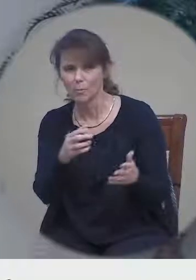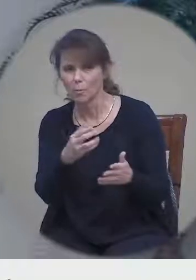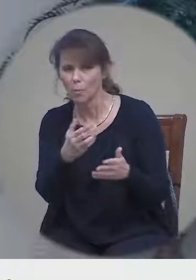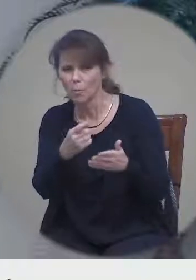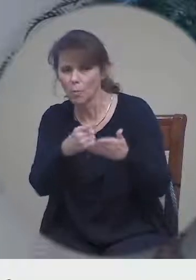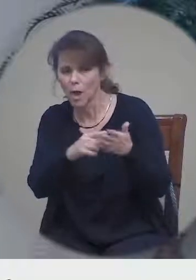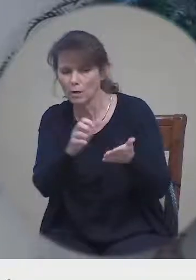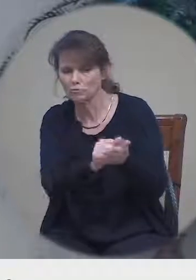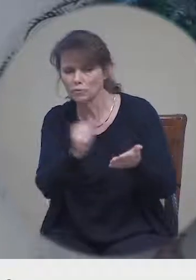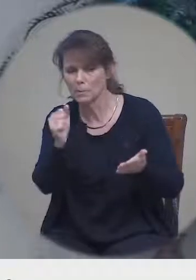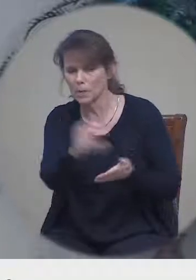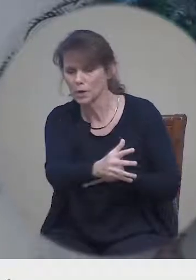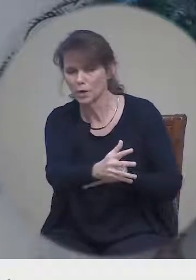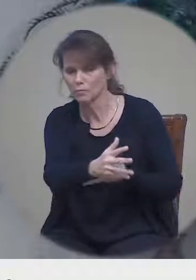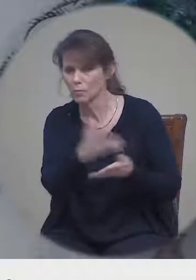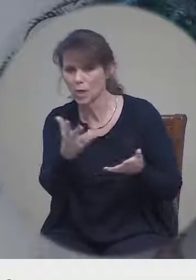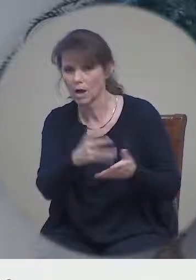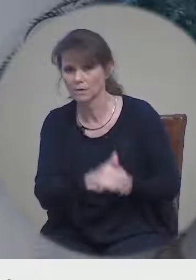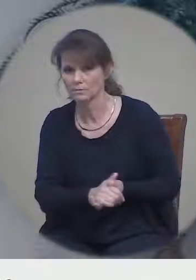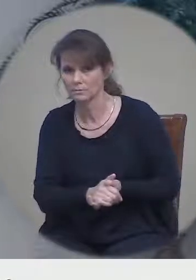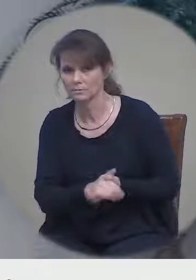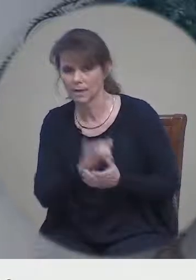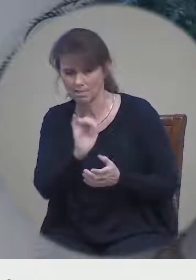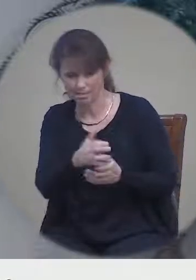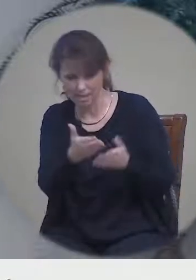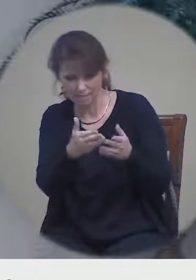that is impermanent,